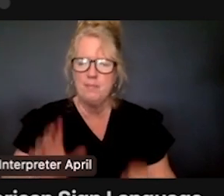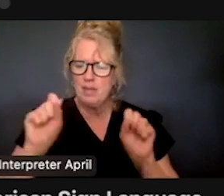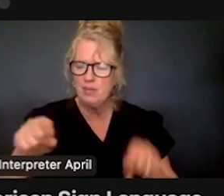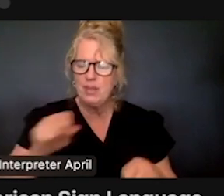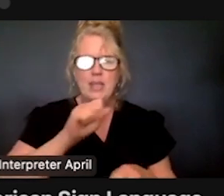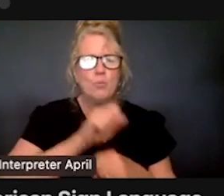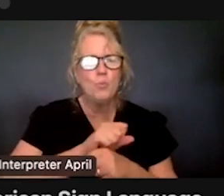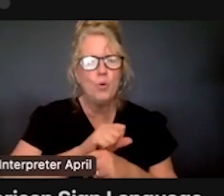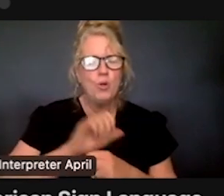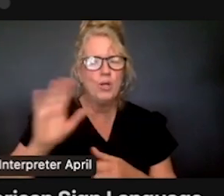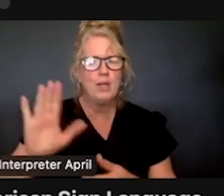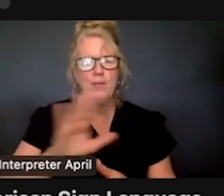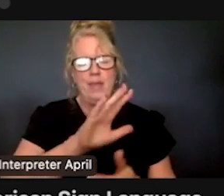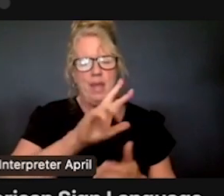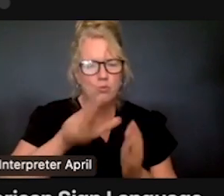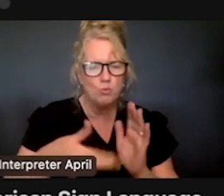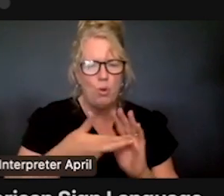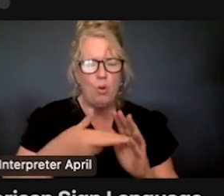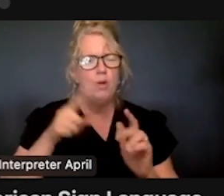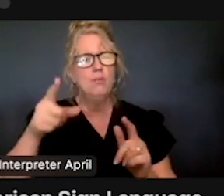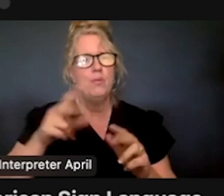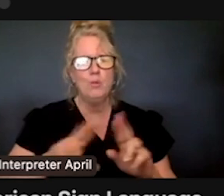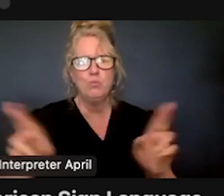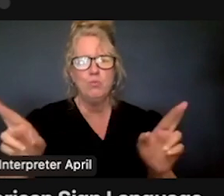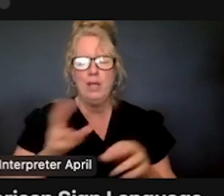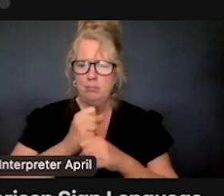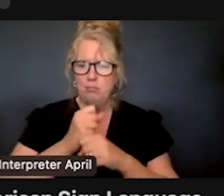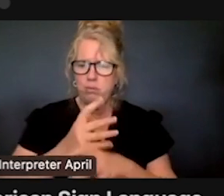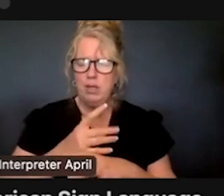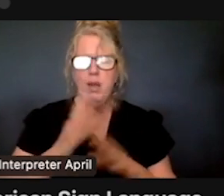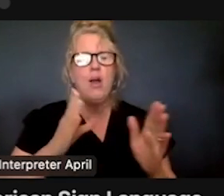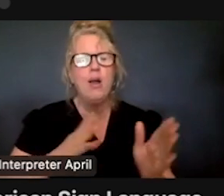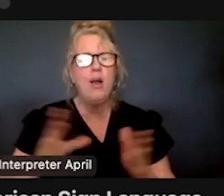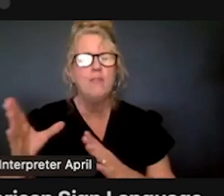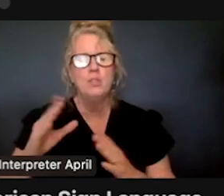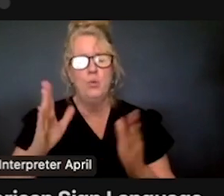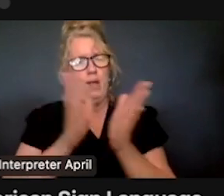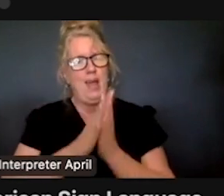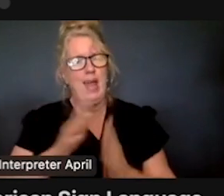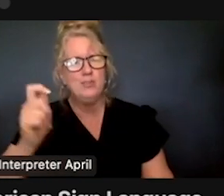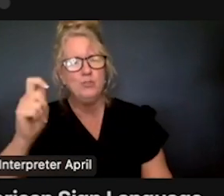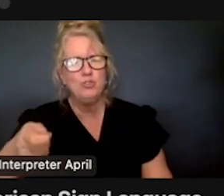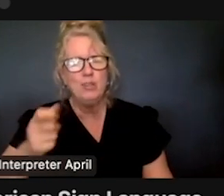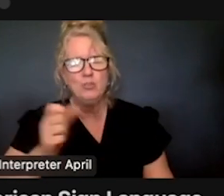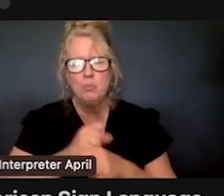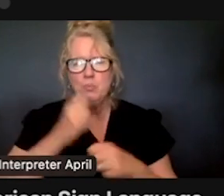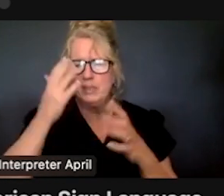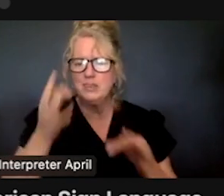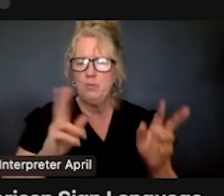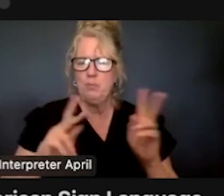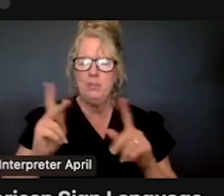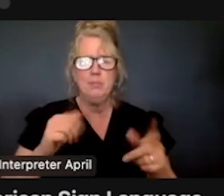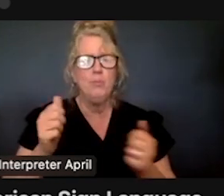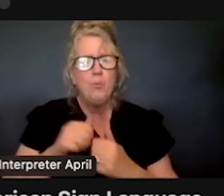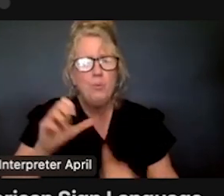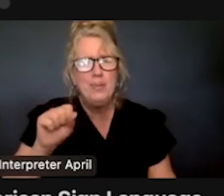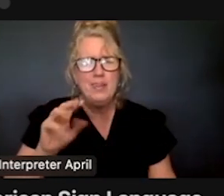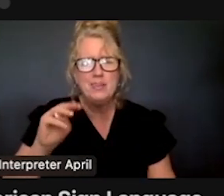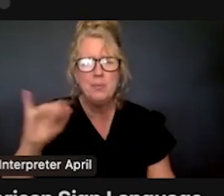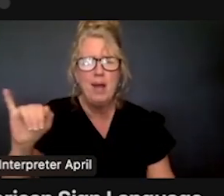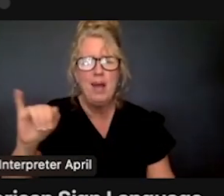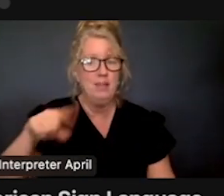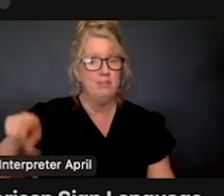role that they're prepared for. Often we're asking judges to make decisions about people with serious mental illness that